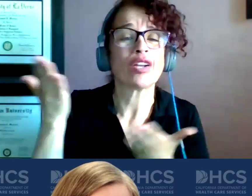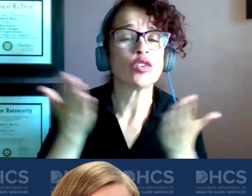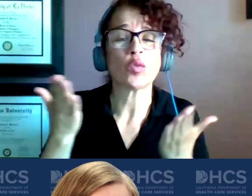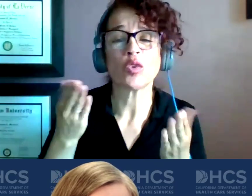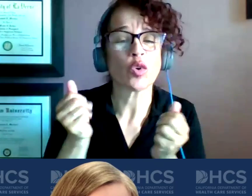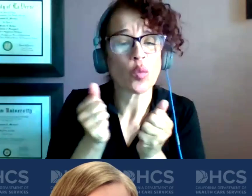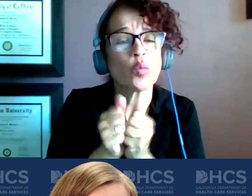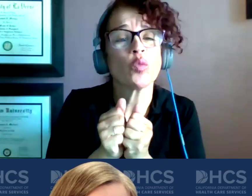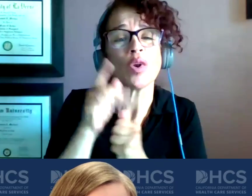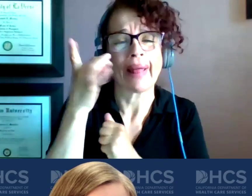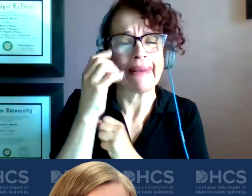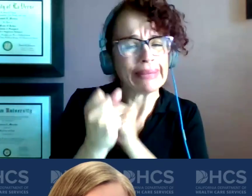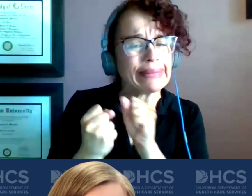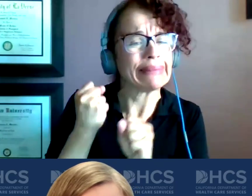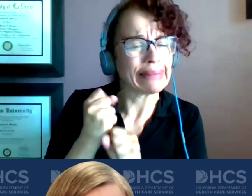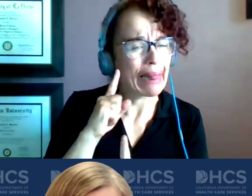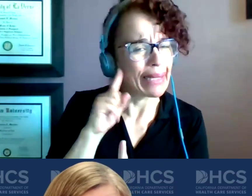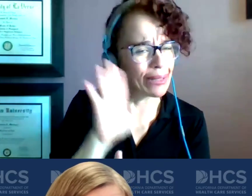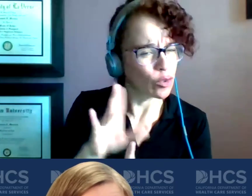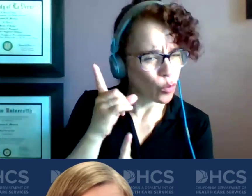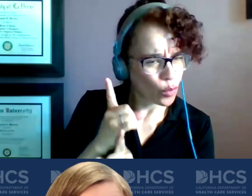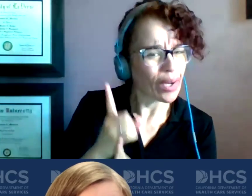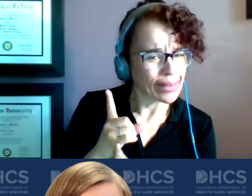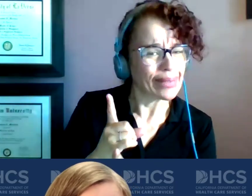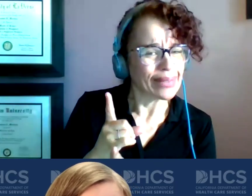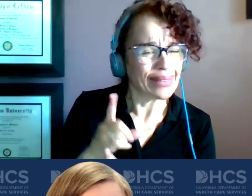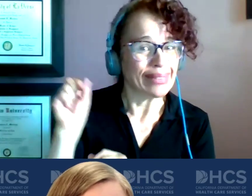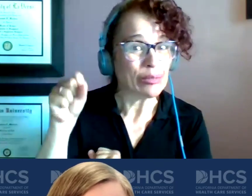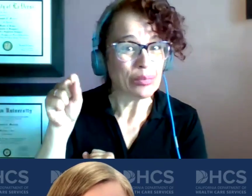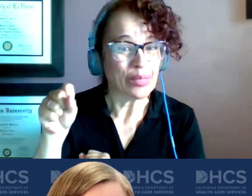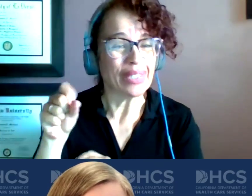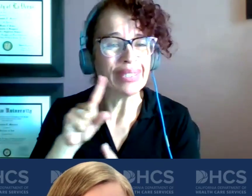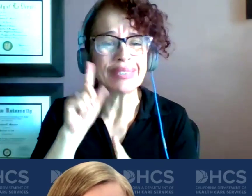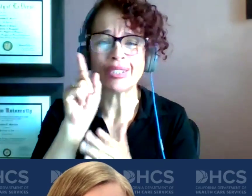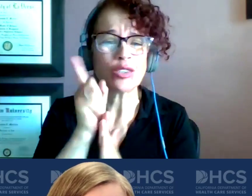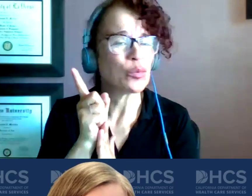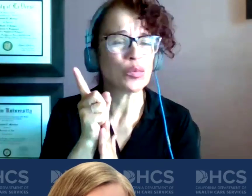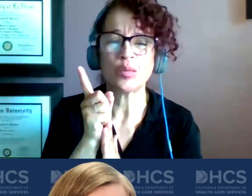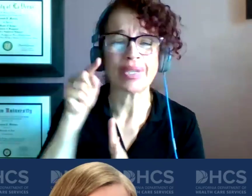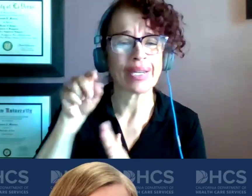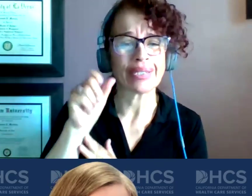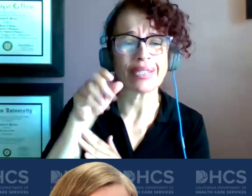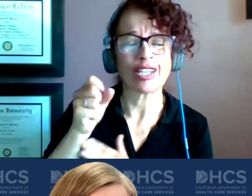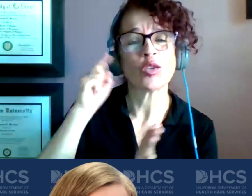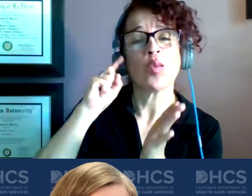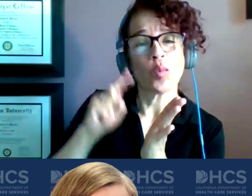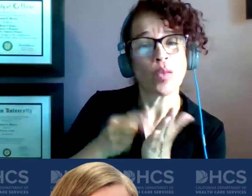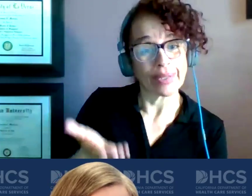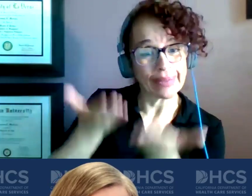the state, I think, about 18 years. I think that's about right. But just, I wanted to take a minute in this space to